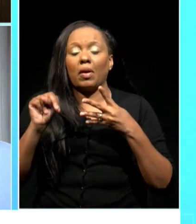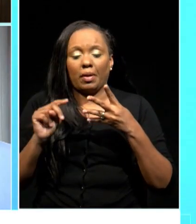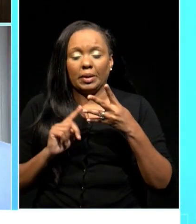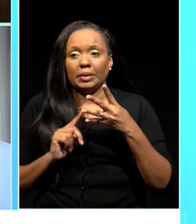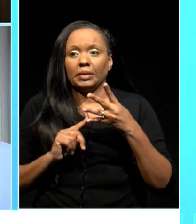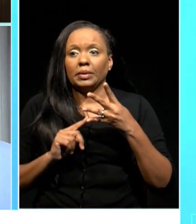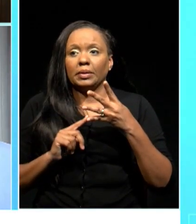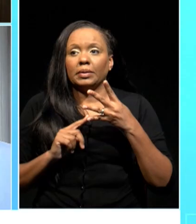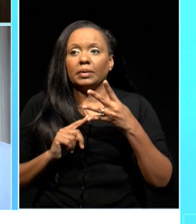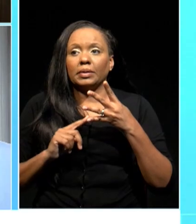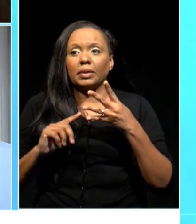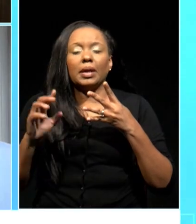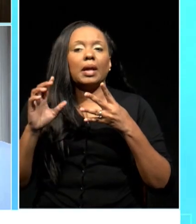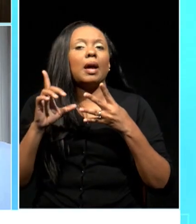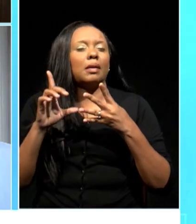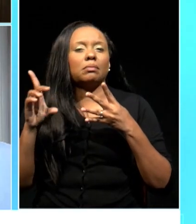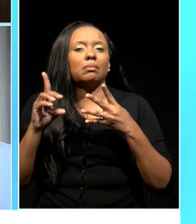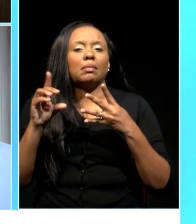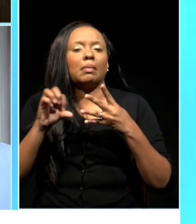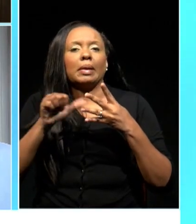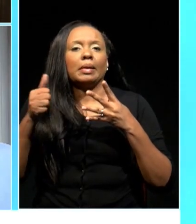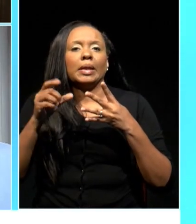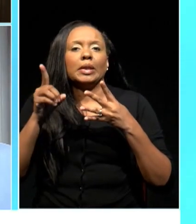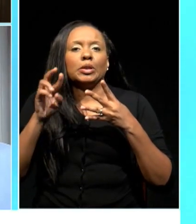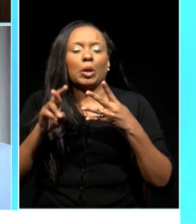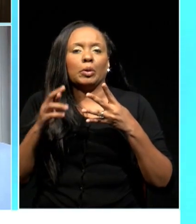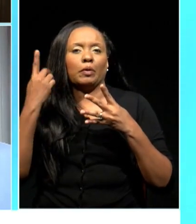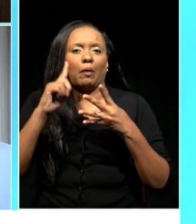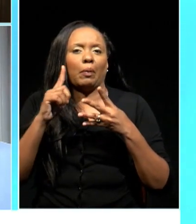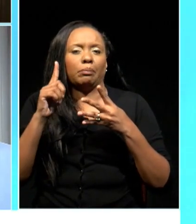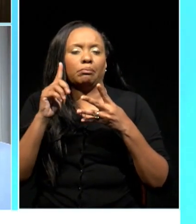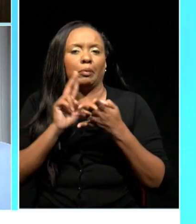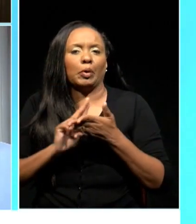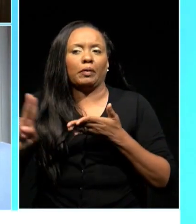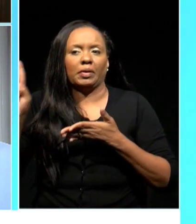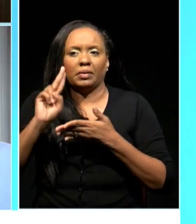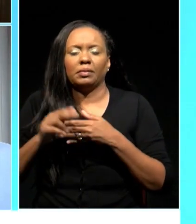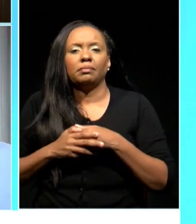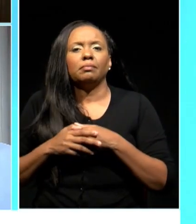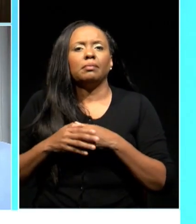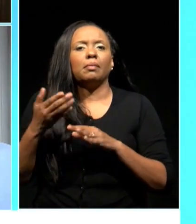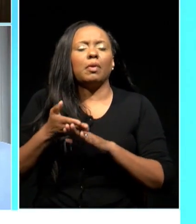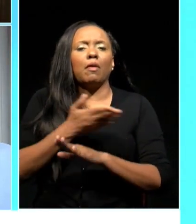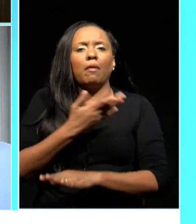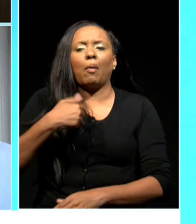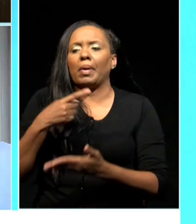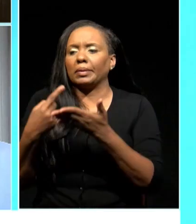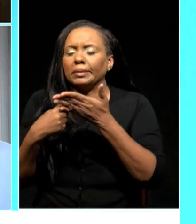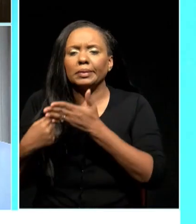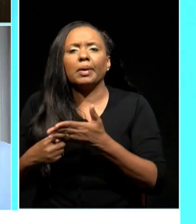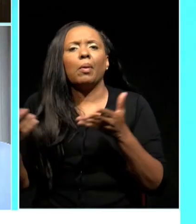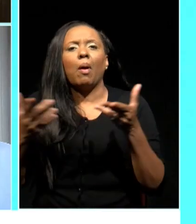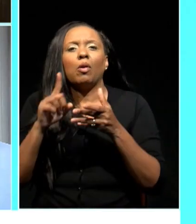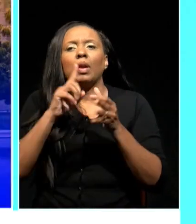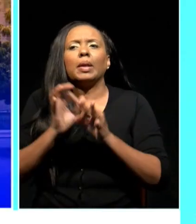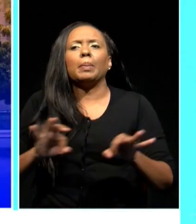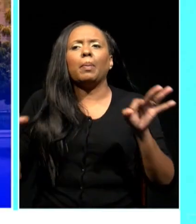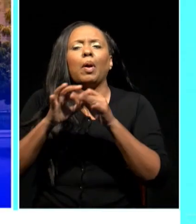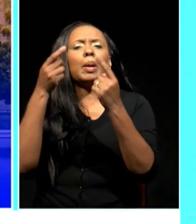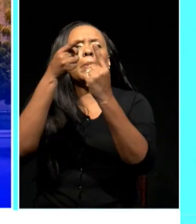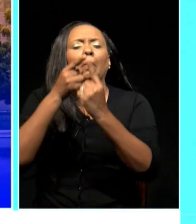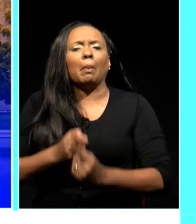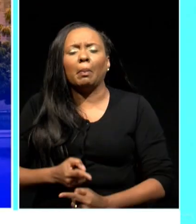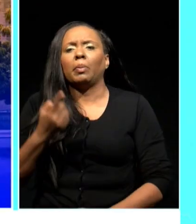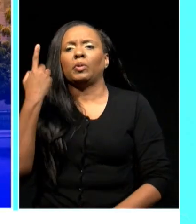UWI. If you've just joined us, you would have missed the top part, first segment of the program, where we talked about the highlights of the 2022 campaign, and then we started looking